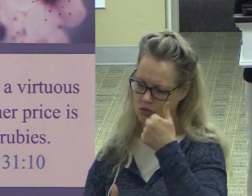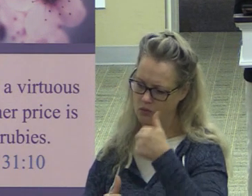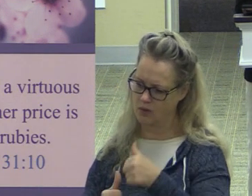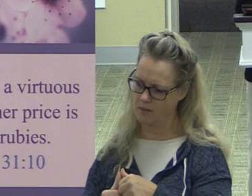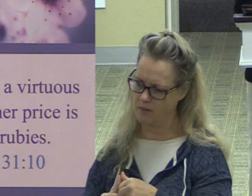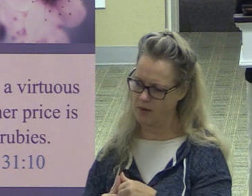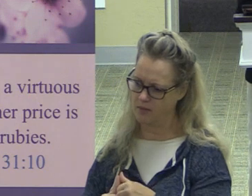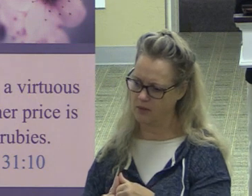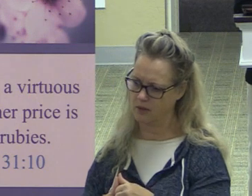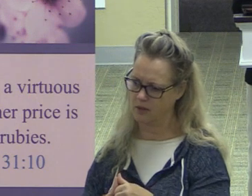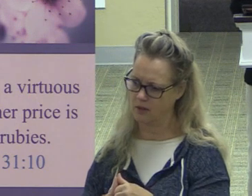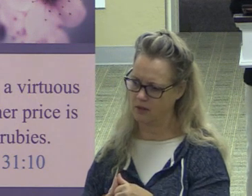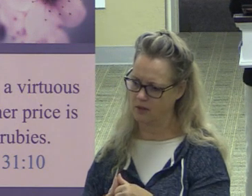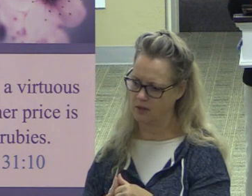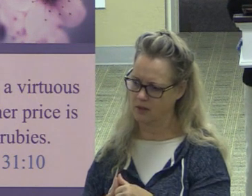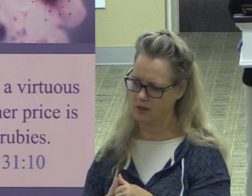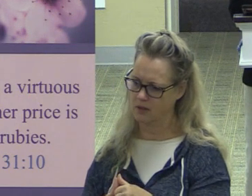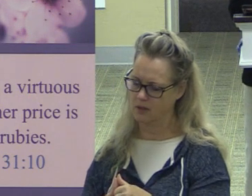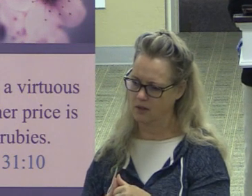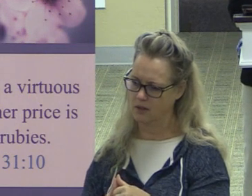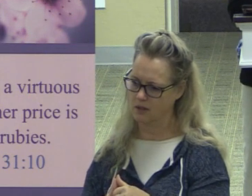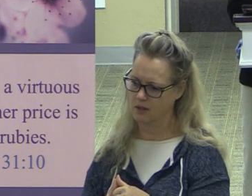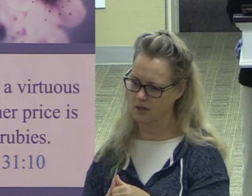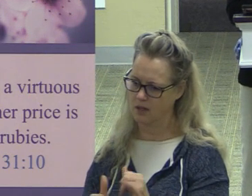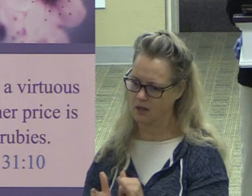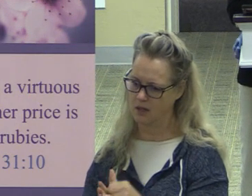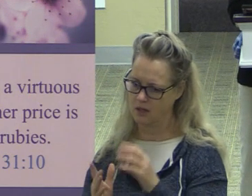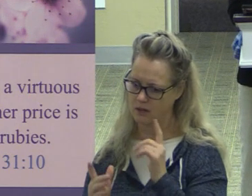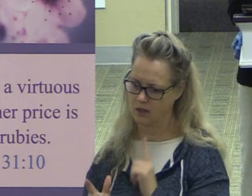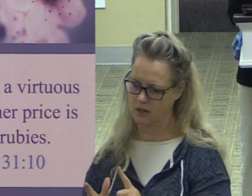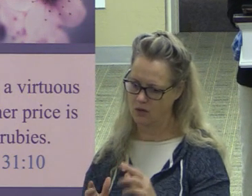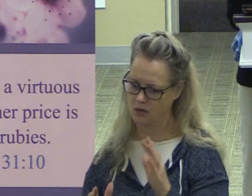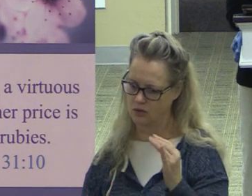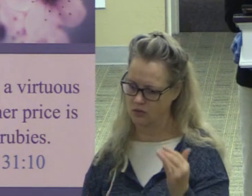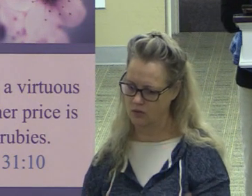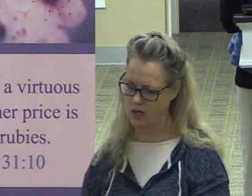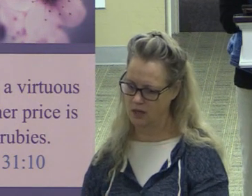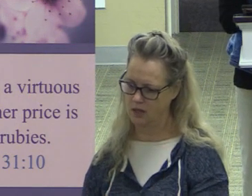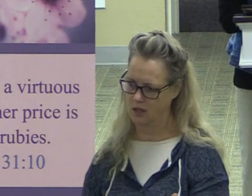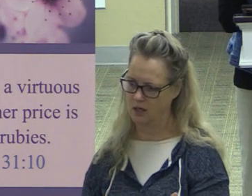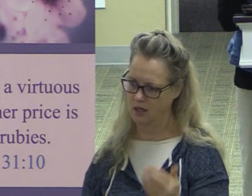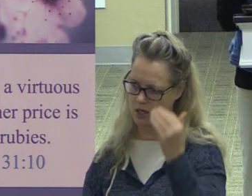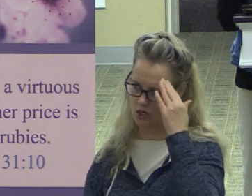and remember that the Lord is right there and he knows what's going to happen in my life.